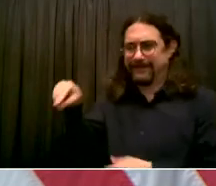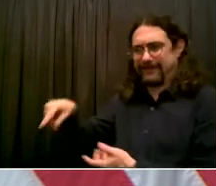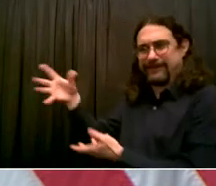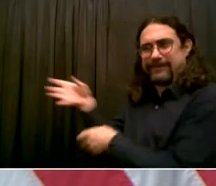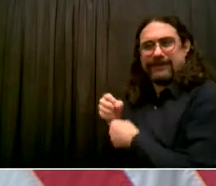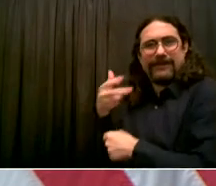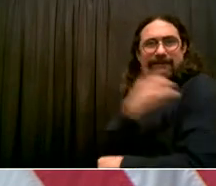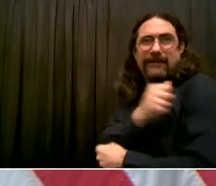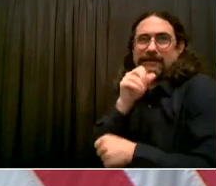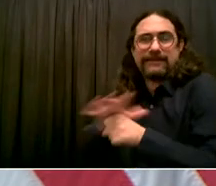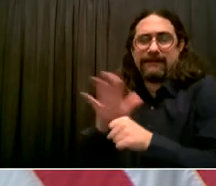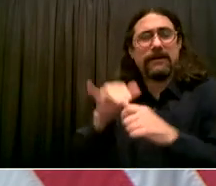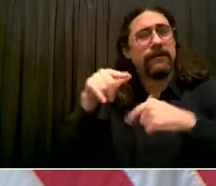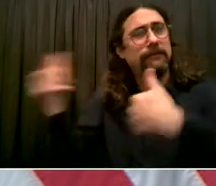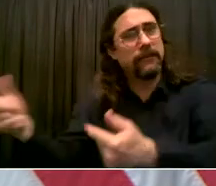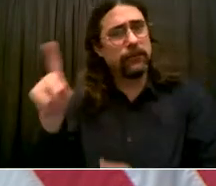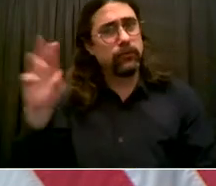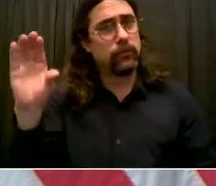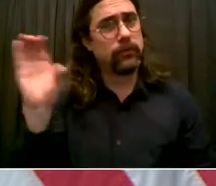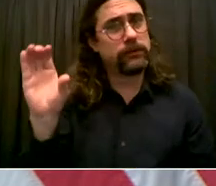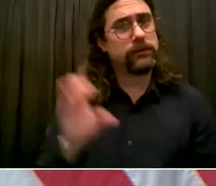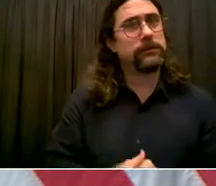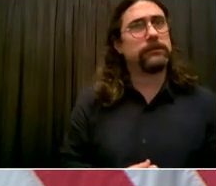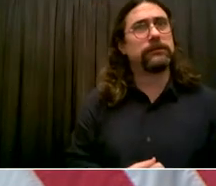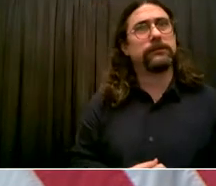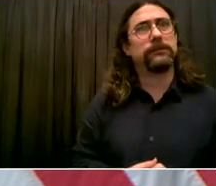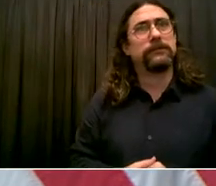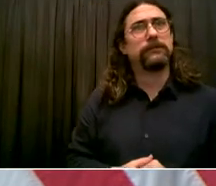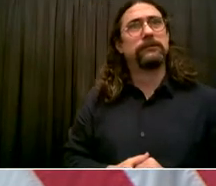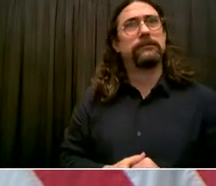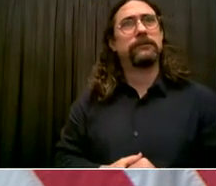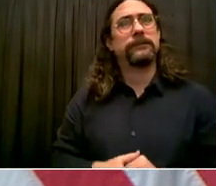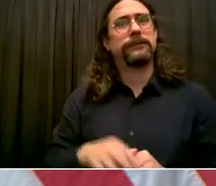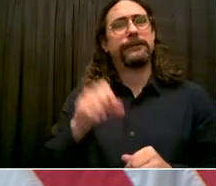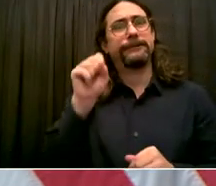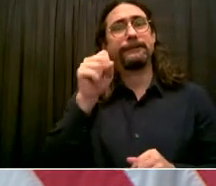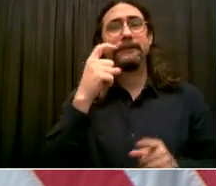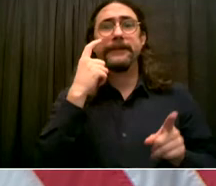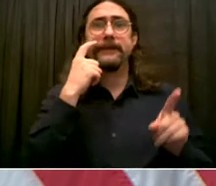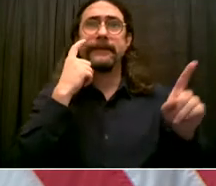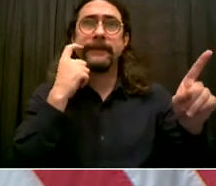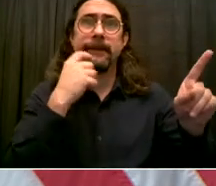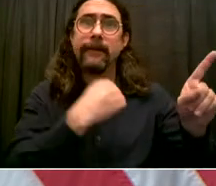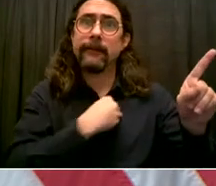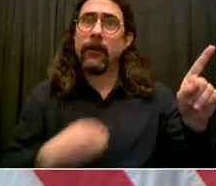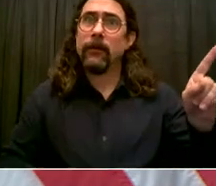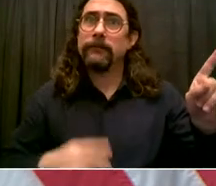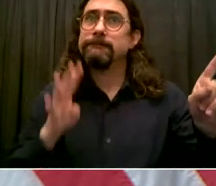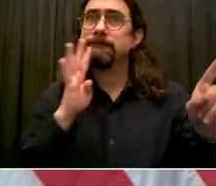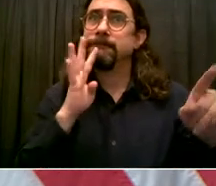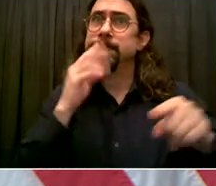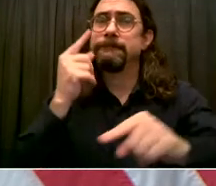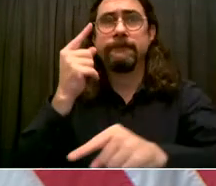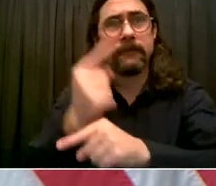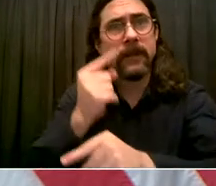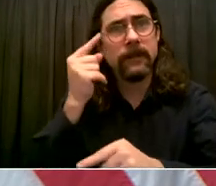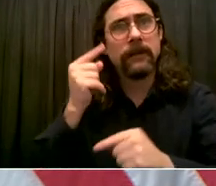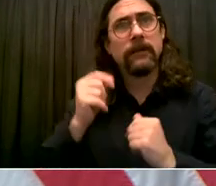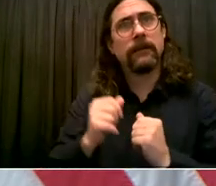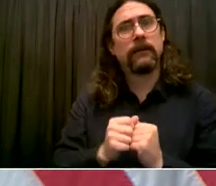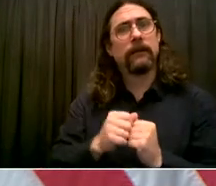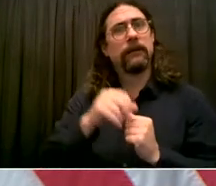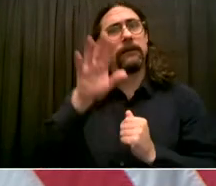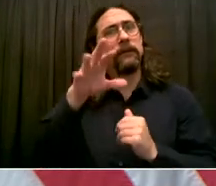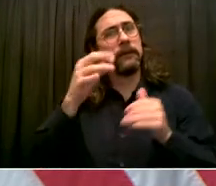important to understand that eligibility has widened quite a bit. So there are now millions of New Yorkers who are eligible for vaccination.